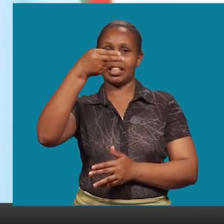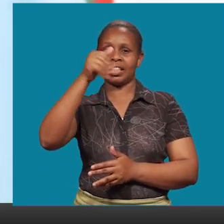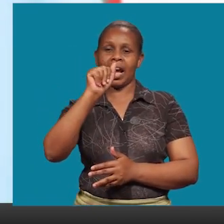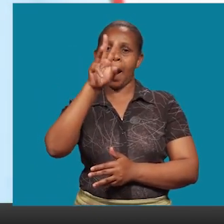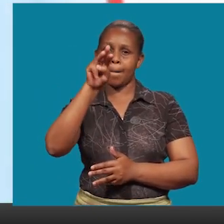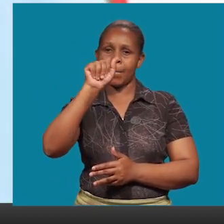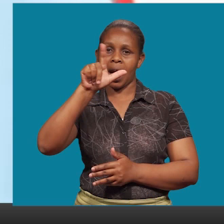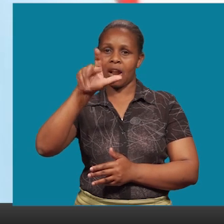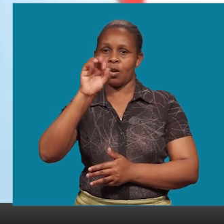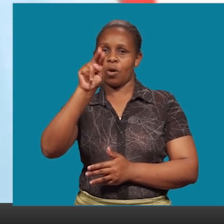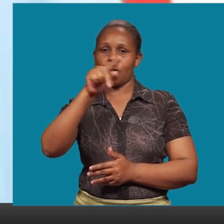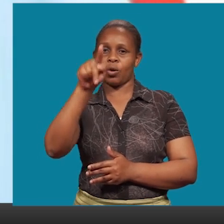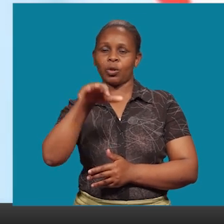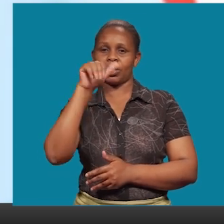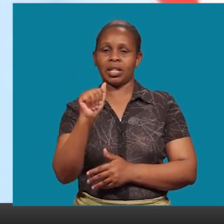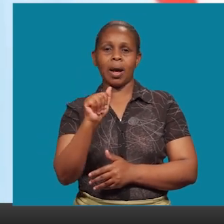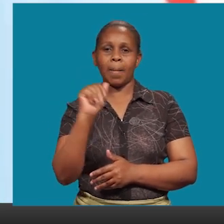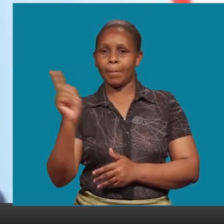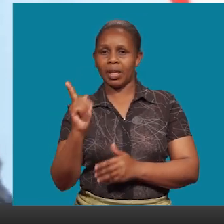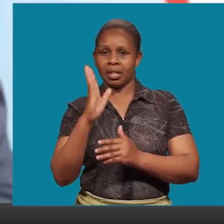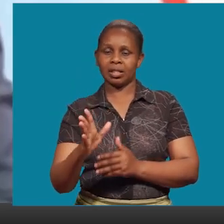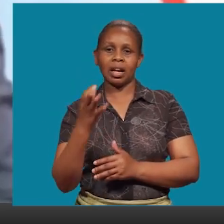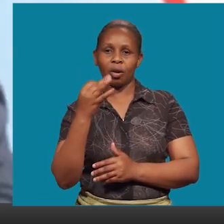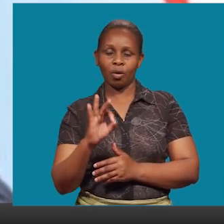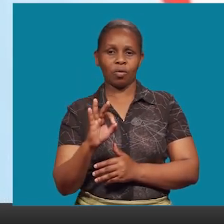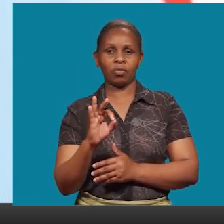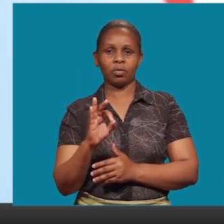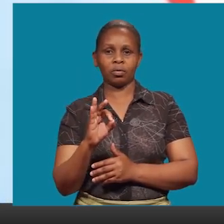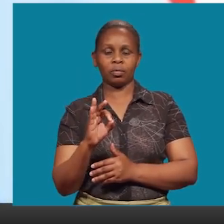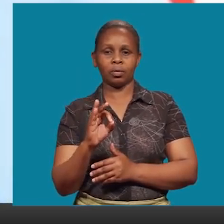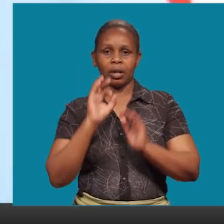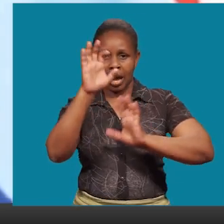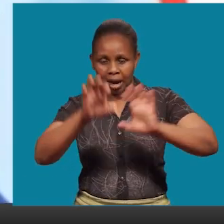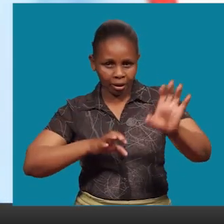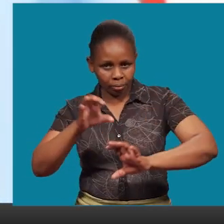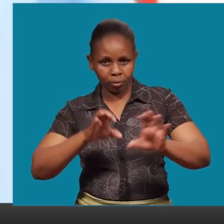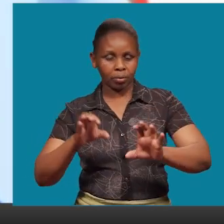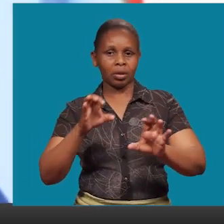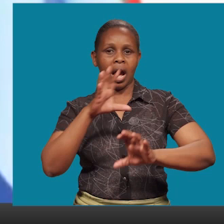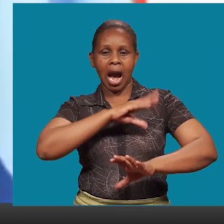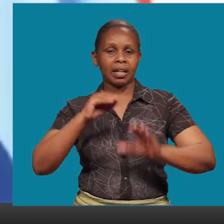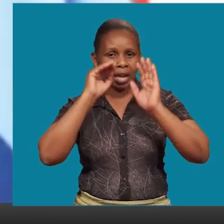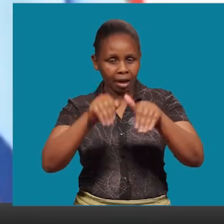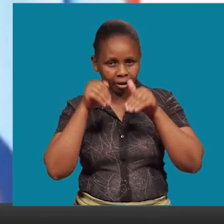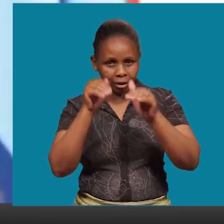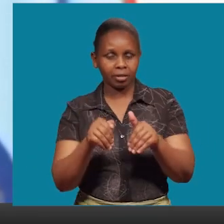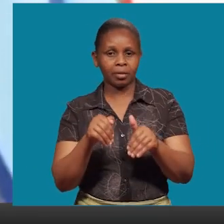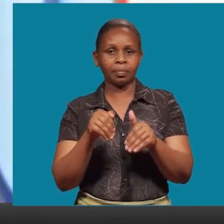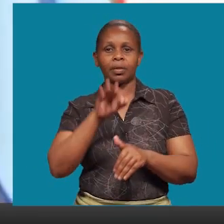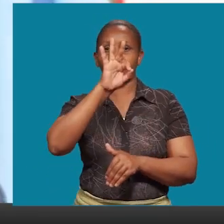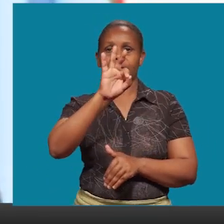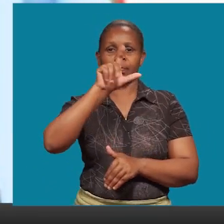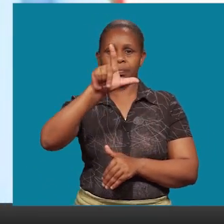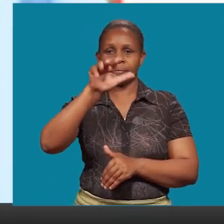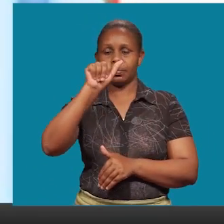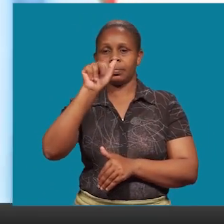Heritage, the Honorable Penina Malonza, Minister for Agriculture, Livestock